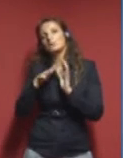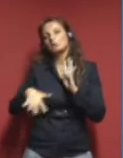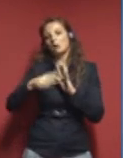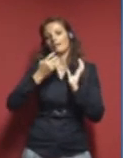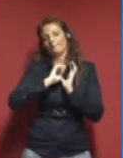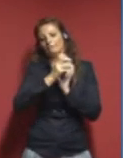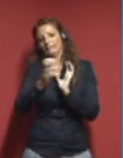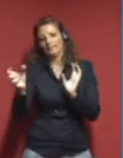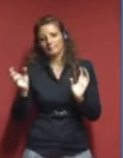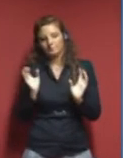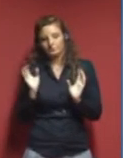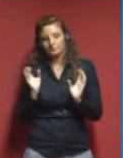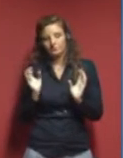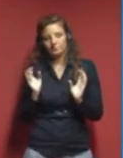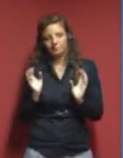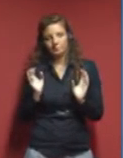CMU again,